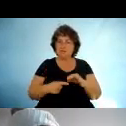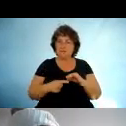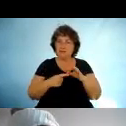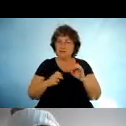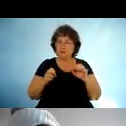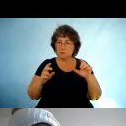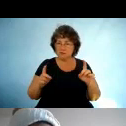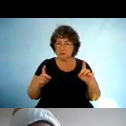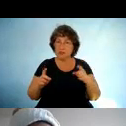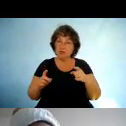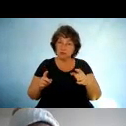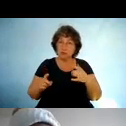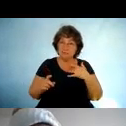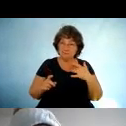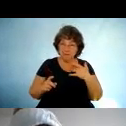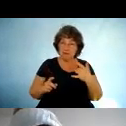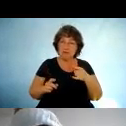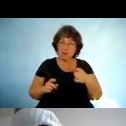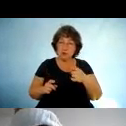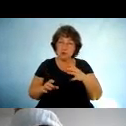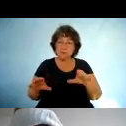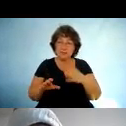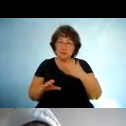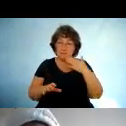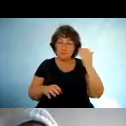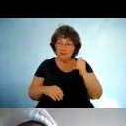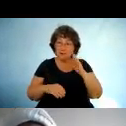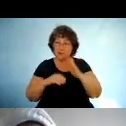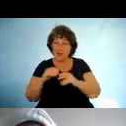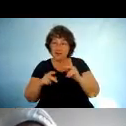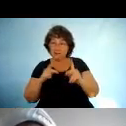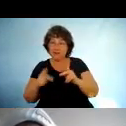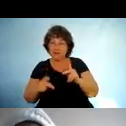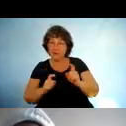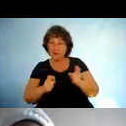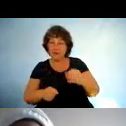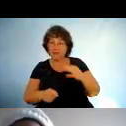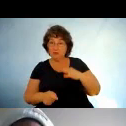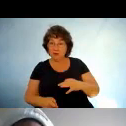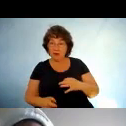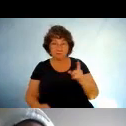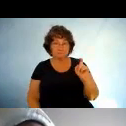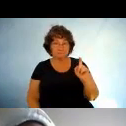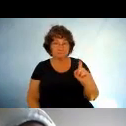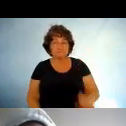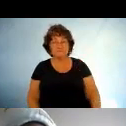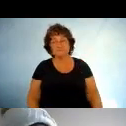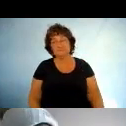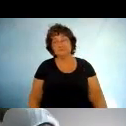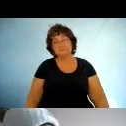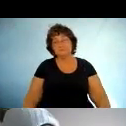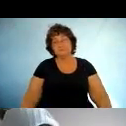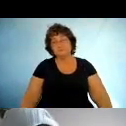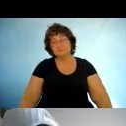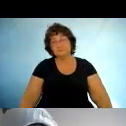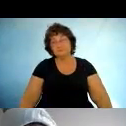credit for? So I know that's kind of a big question. And I would give you just a chance to think about it. Maybe start